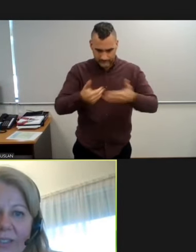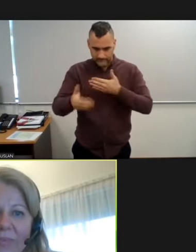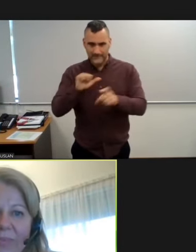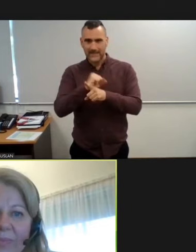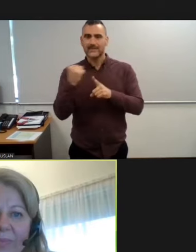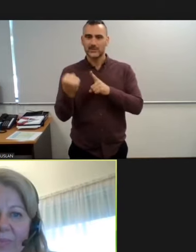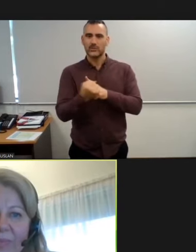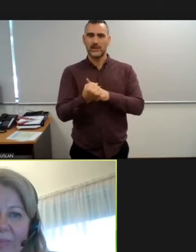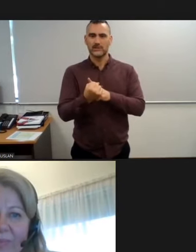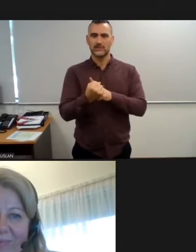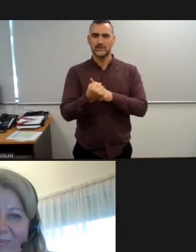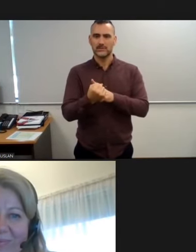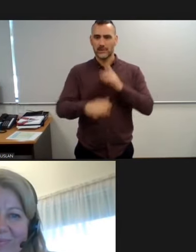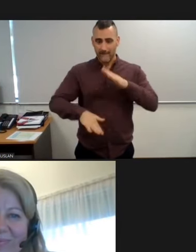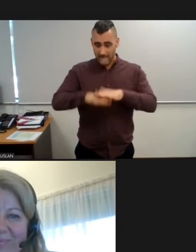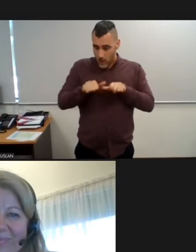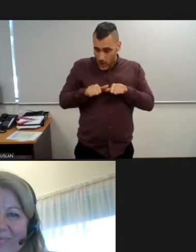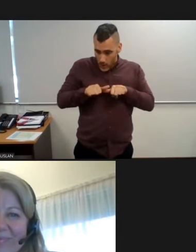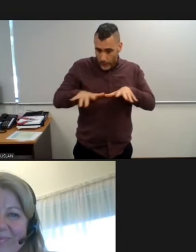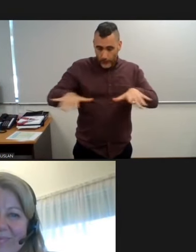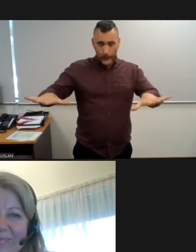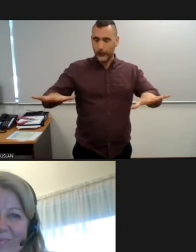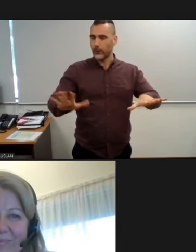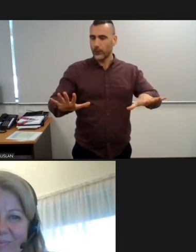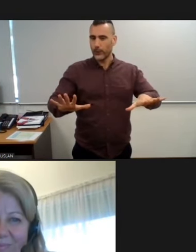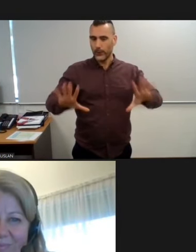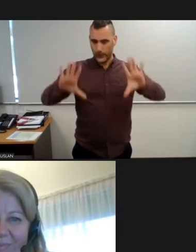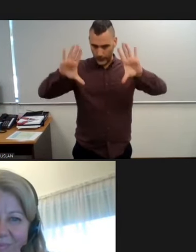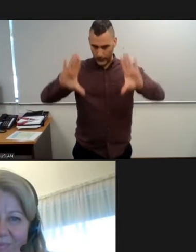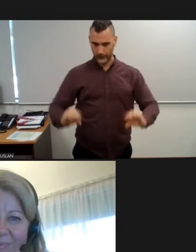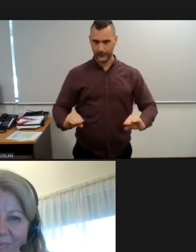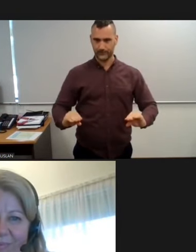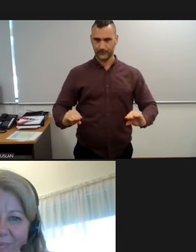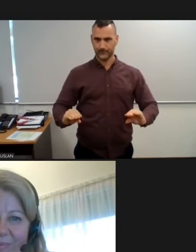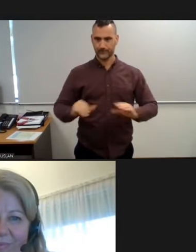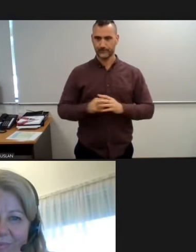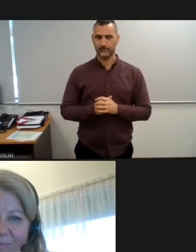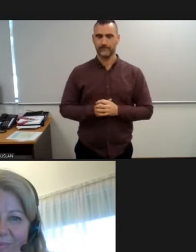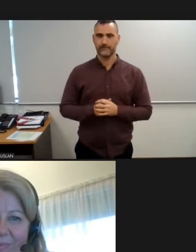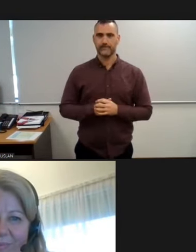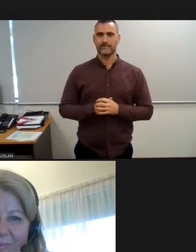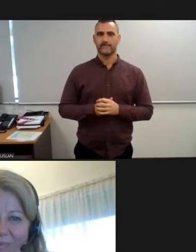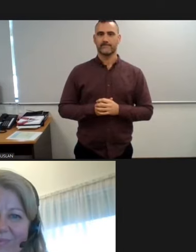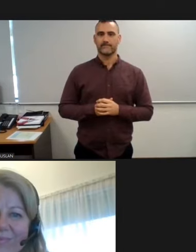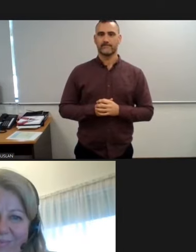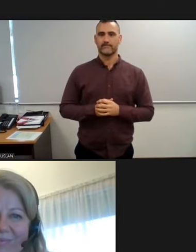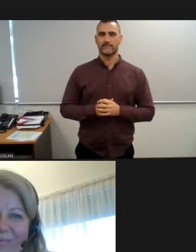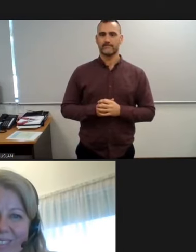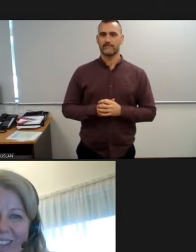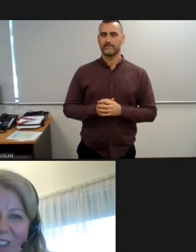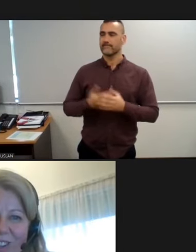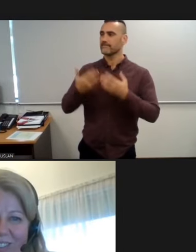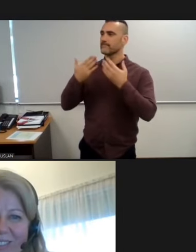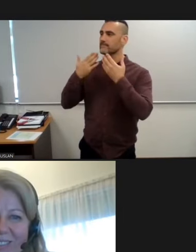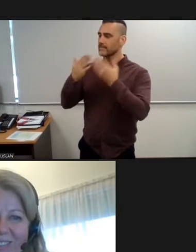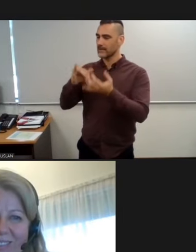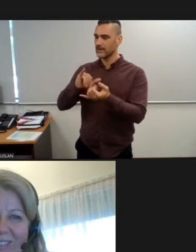risk. Thanks, Sherry. And if I can also acknowledge the phenomenal work that you and your team have done